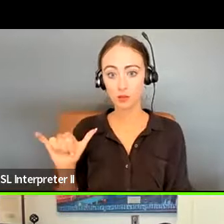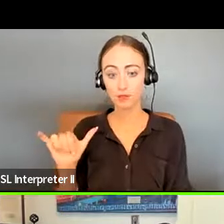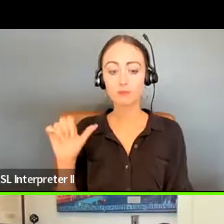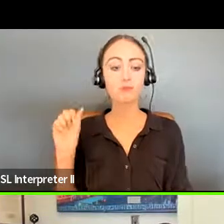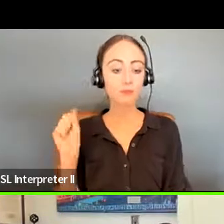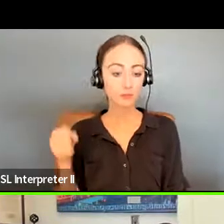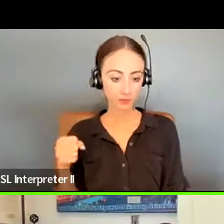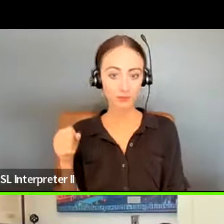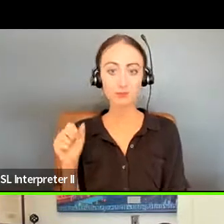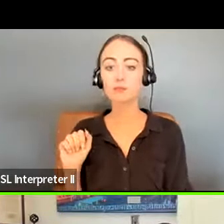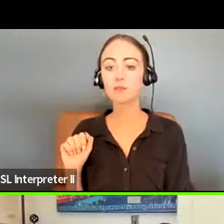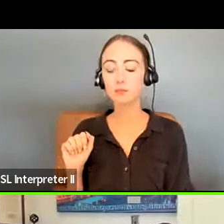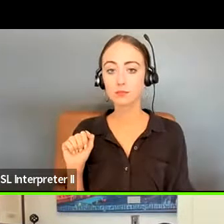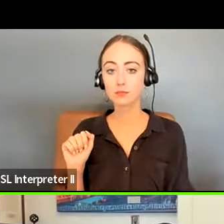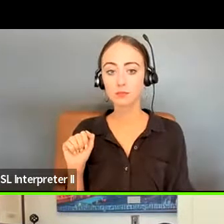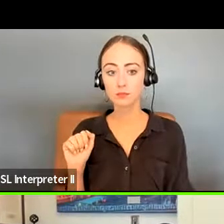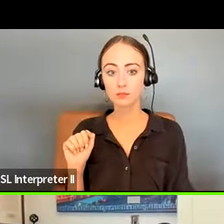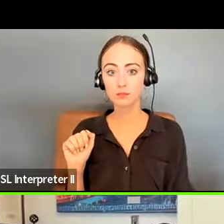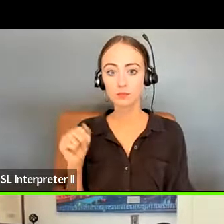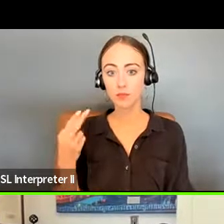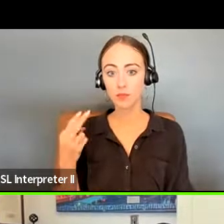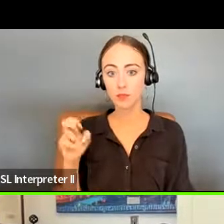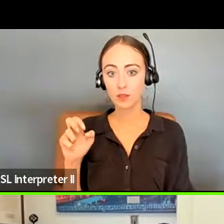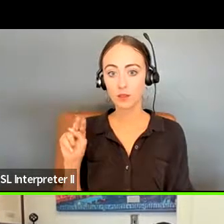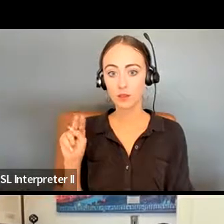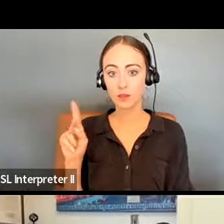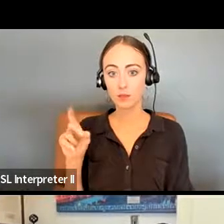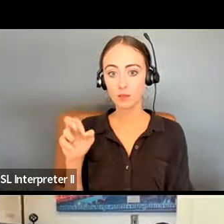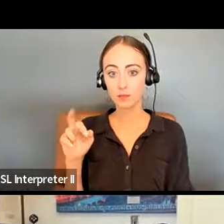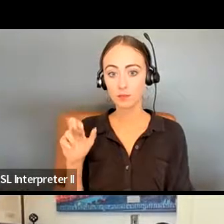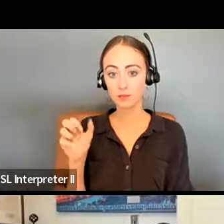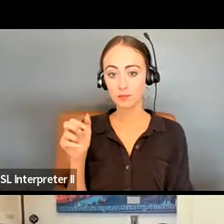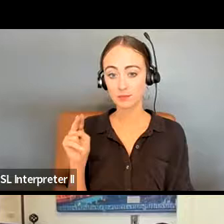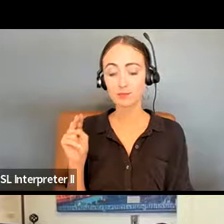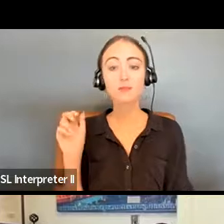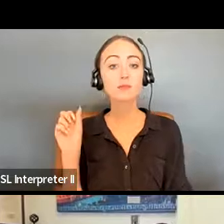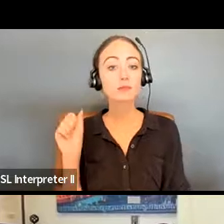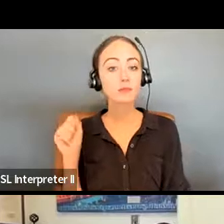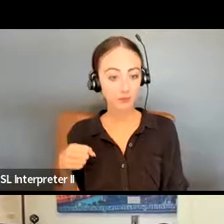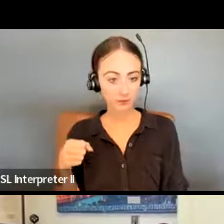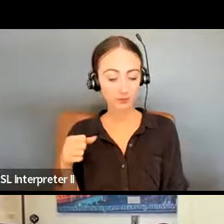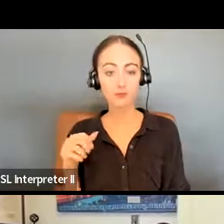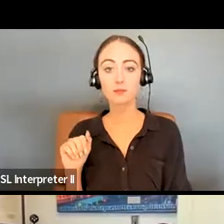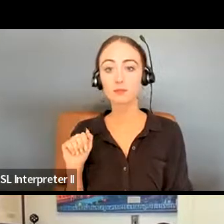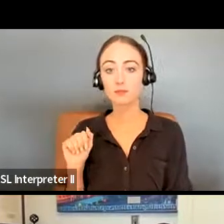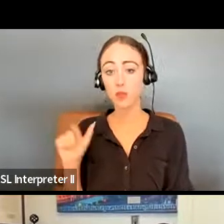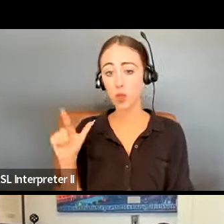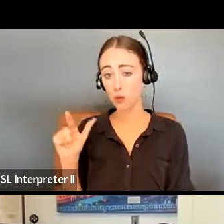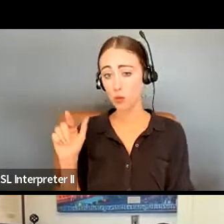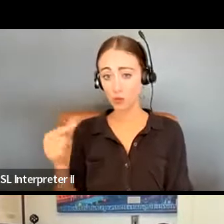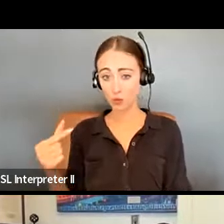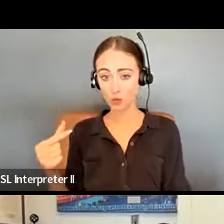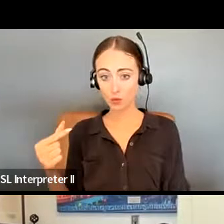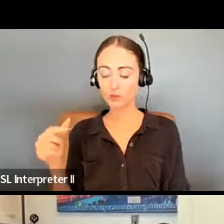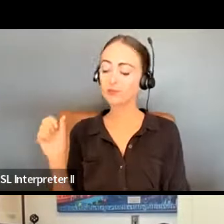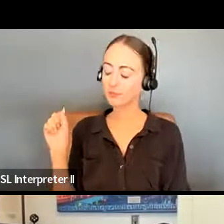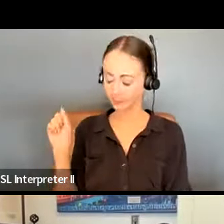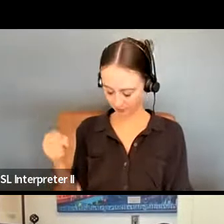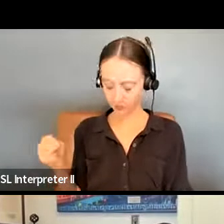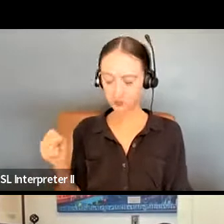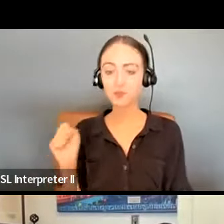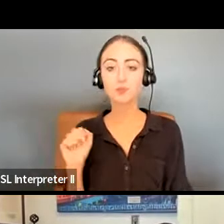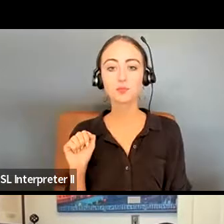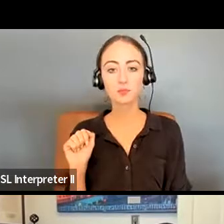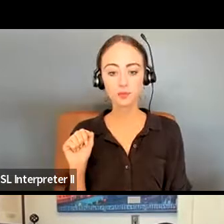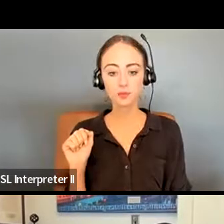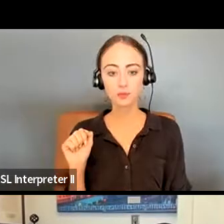Yes. Councilmember Gray votes yes. Councilmember Henderson. Yes. Councilmember Henderson votes yes. Councilmember Lewis George. Yes. Councilmember Lewis